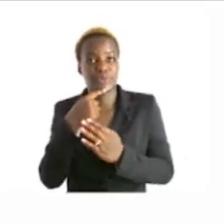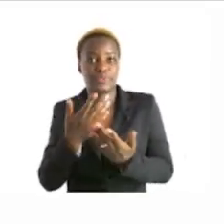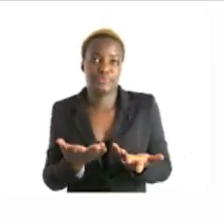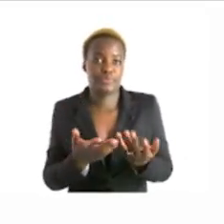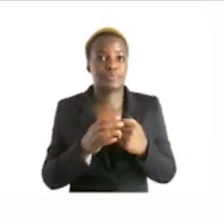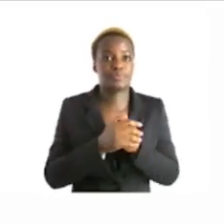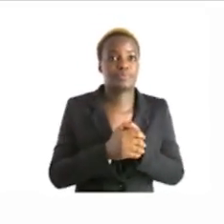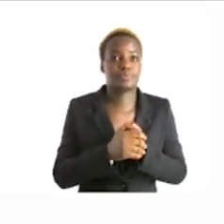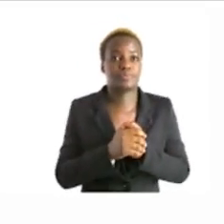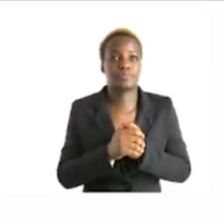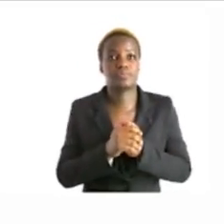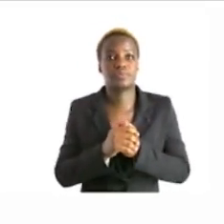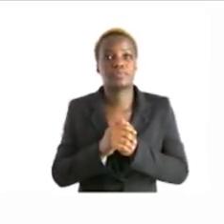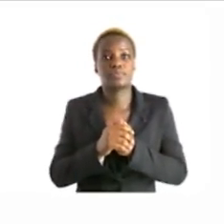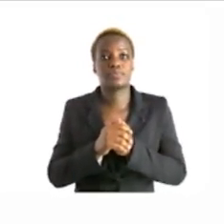words below